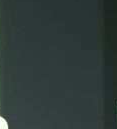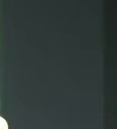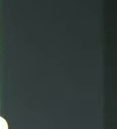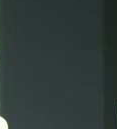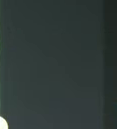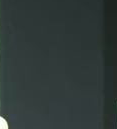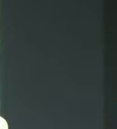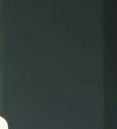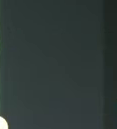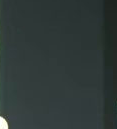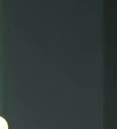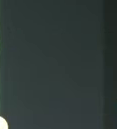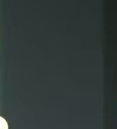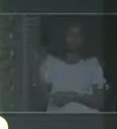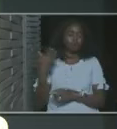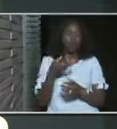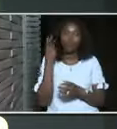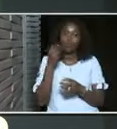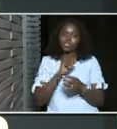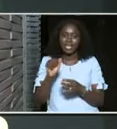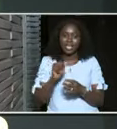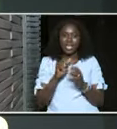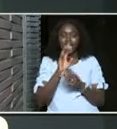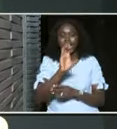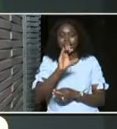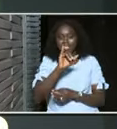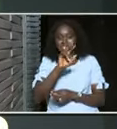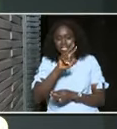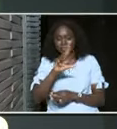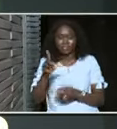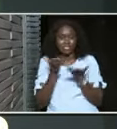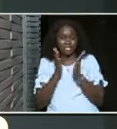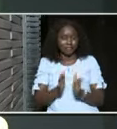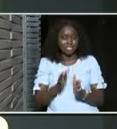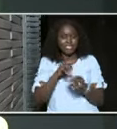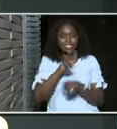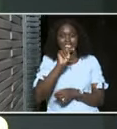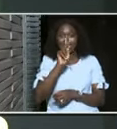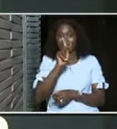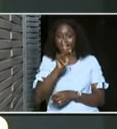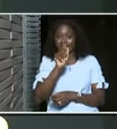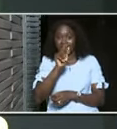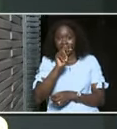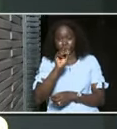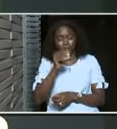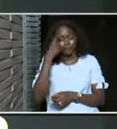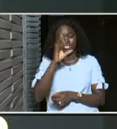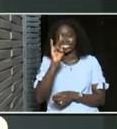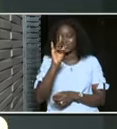I was a civil servant in Kano for 17 years. And I left